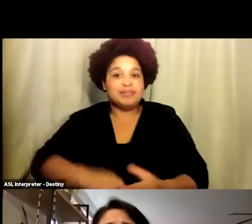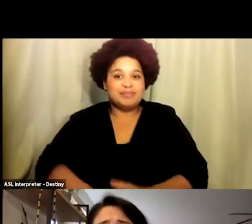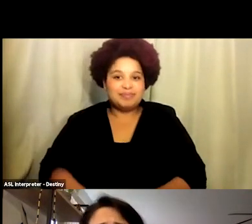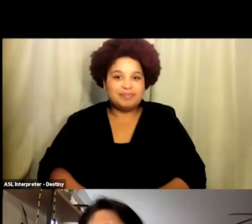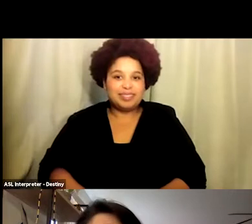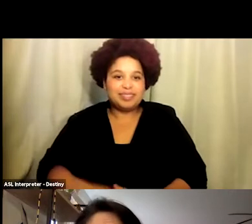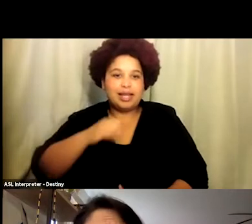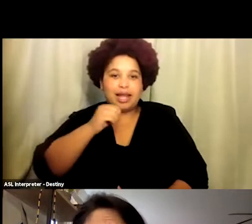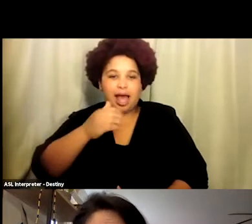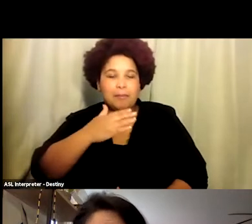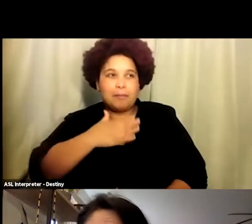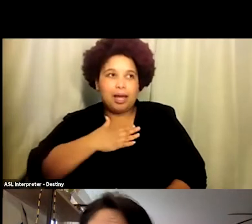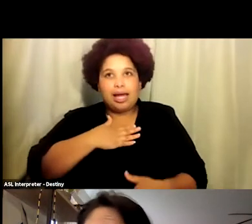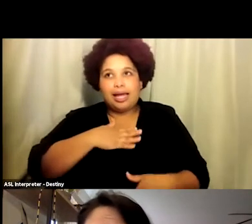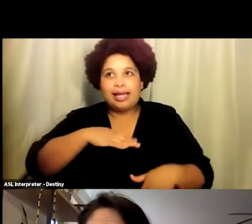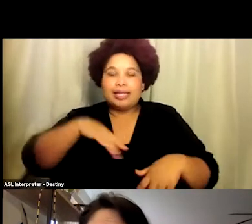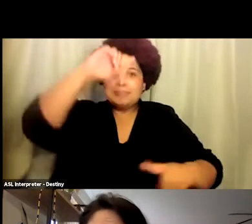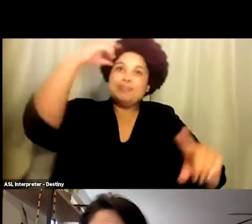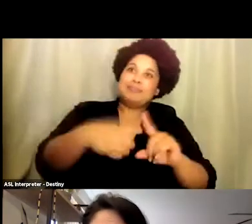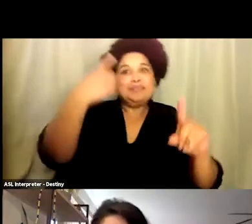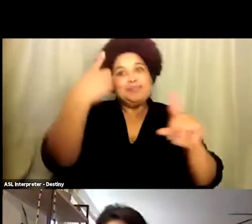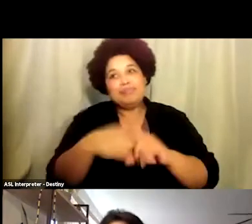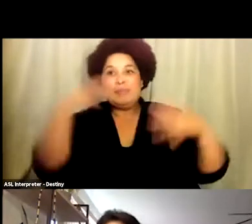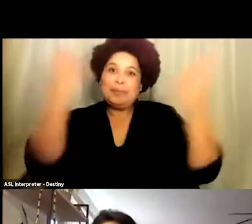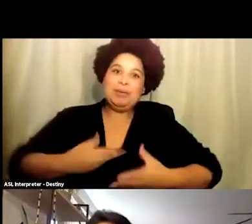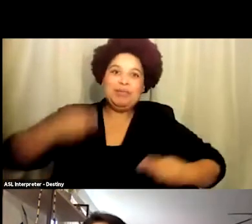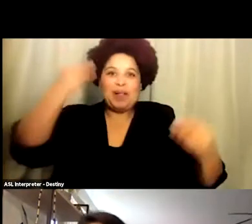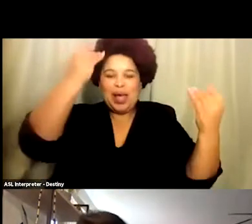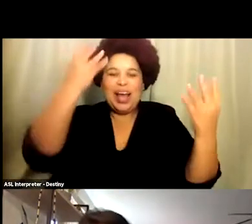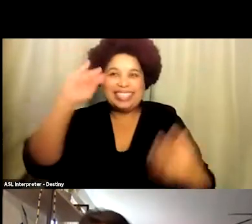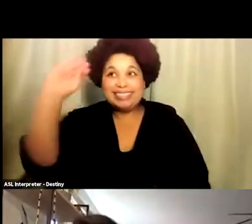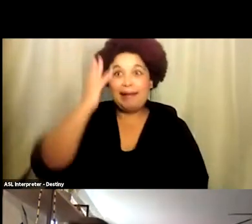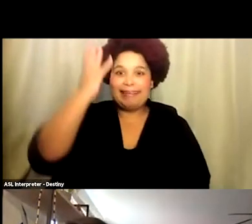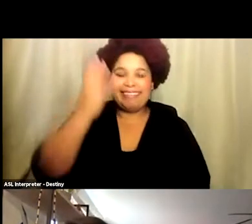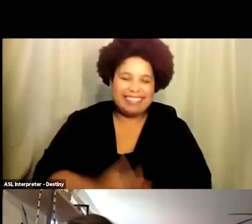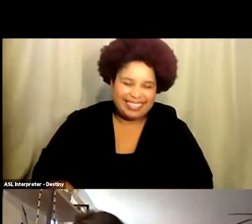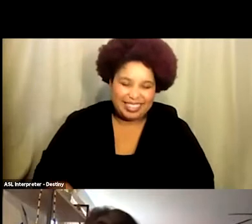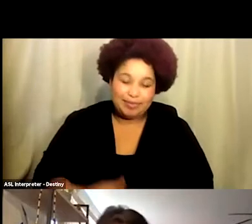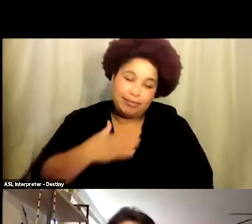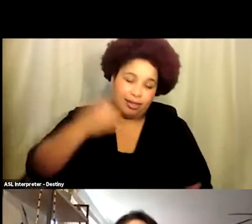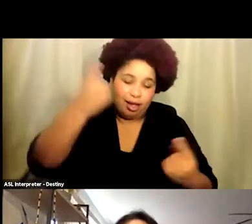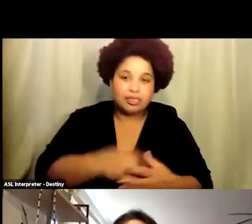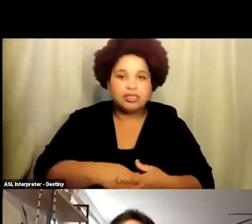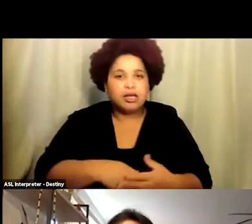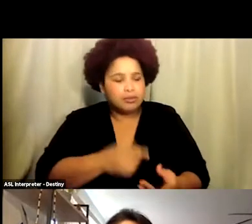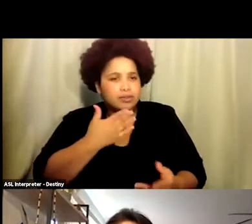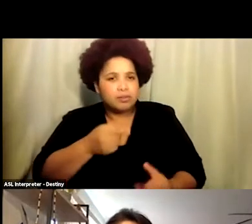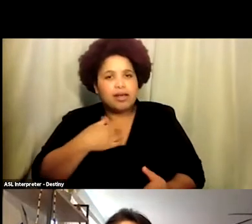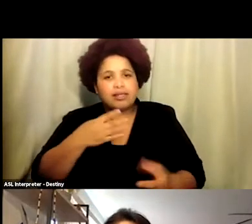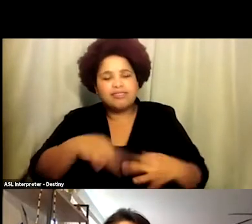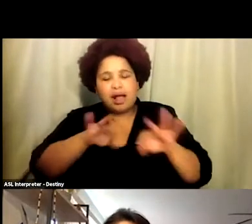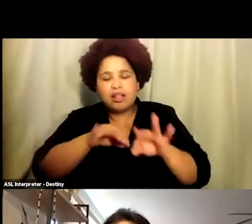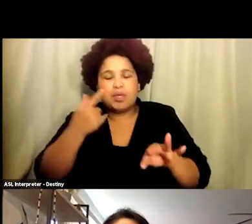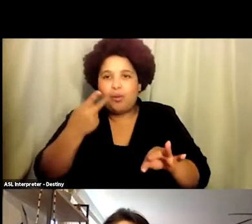Those are my not so sunny thoughts, but they're my thoughts. No, I mean, I think it's really valuable in the space of you feeling like you don't like